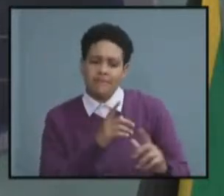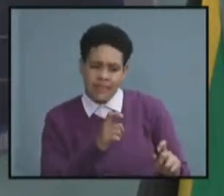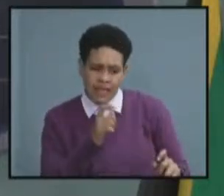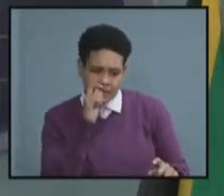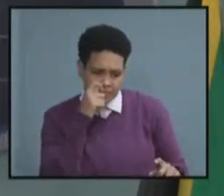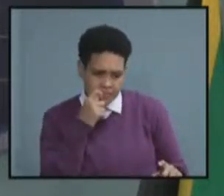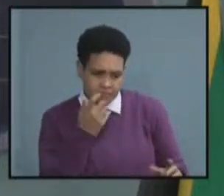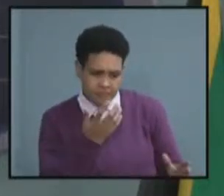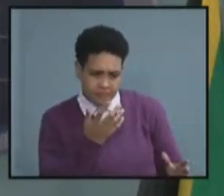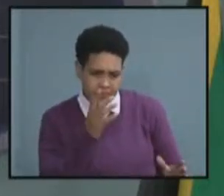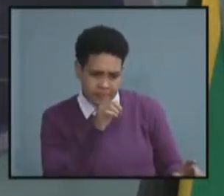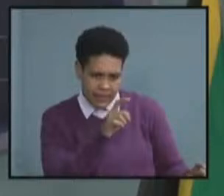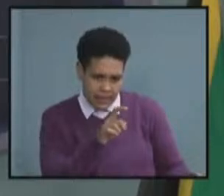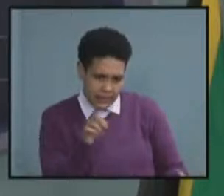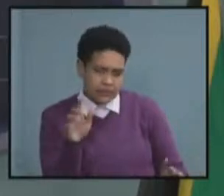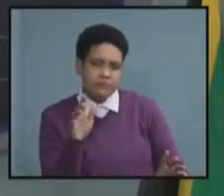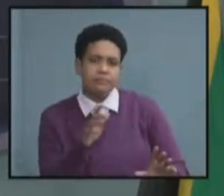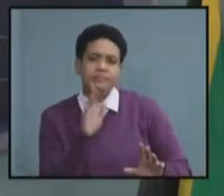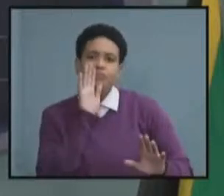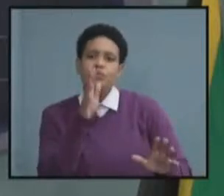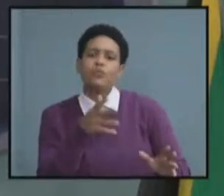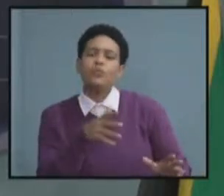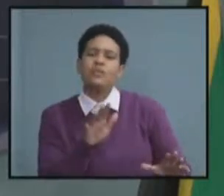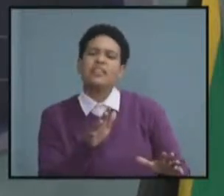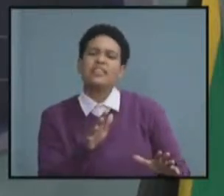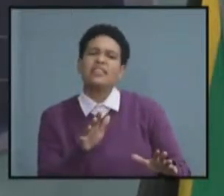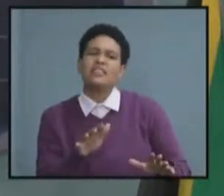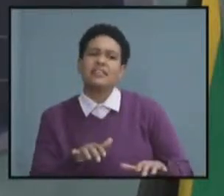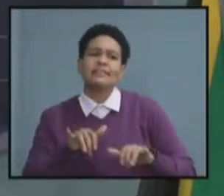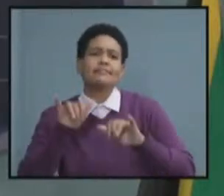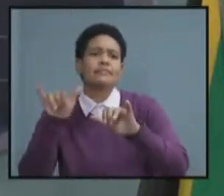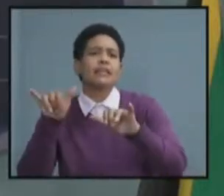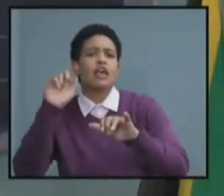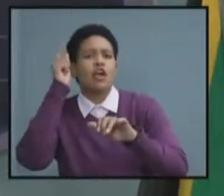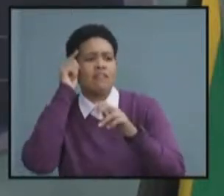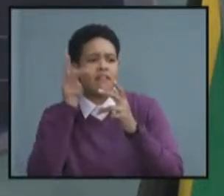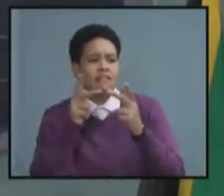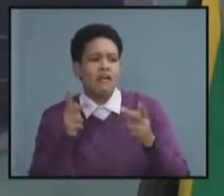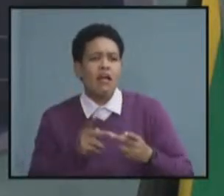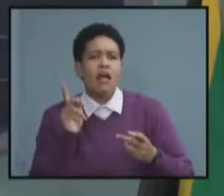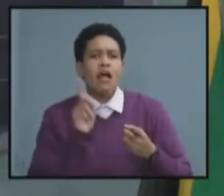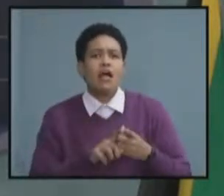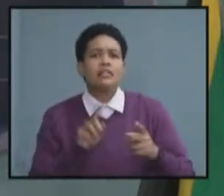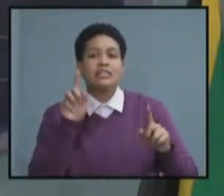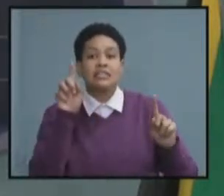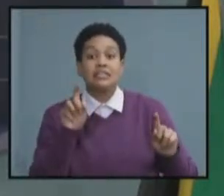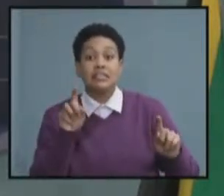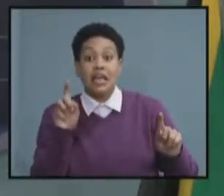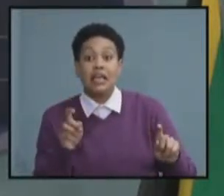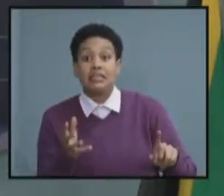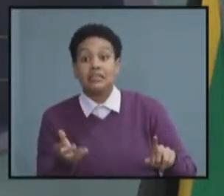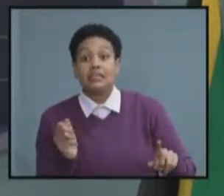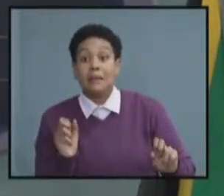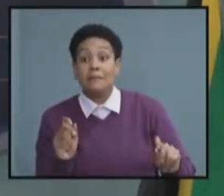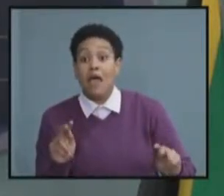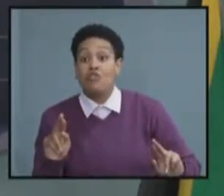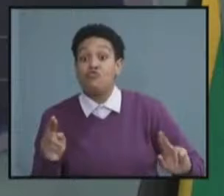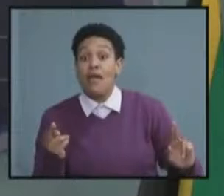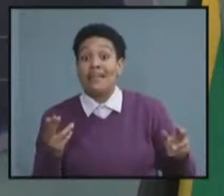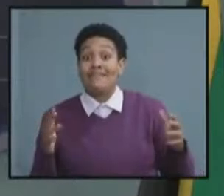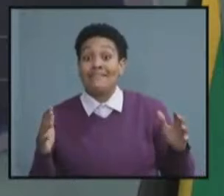tested, they will be facilitated at a state quarantine until their tests are